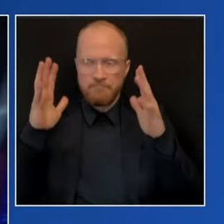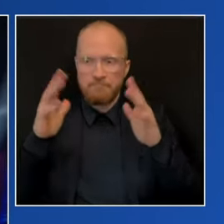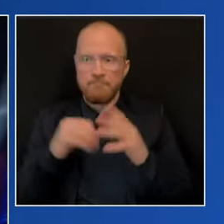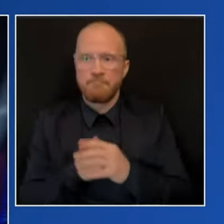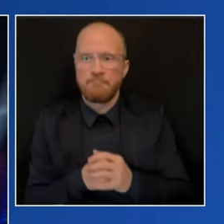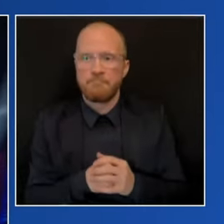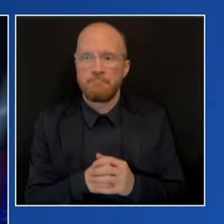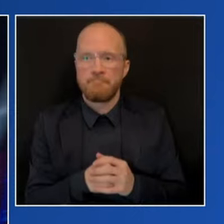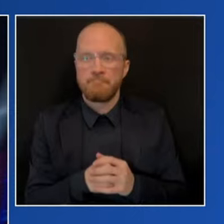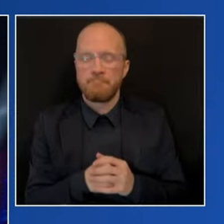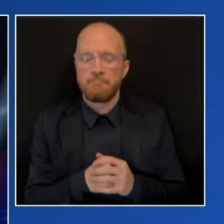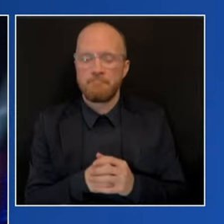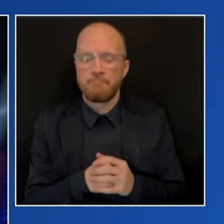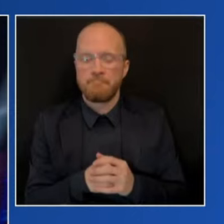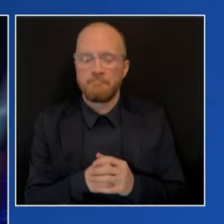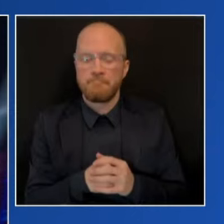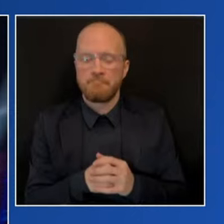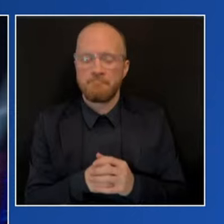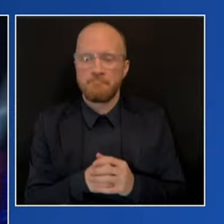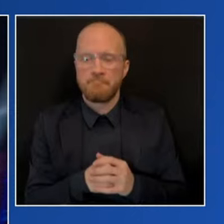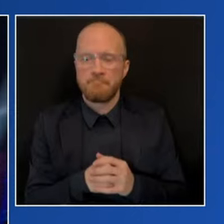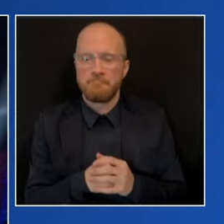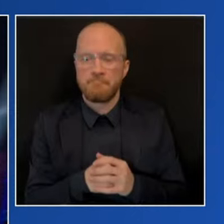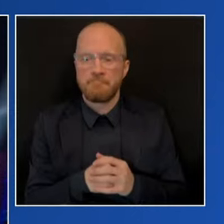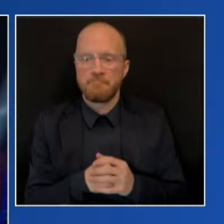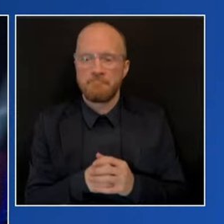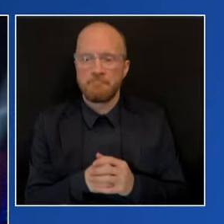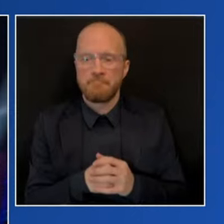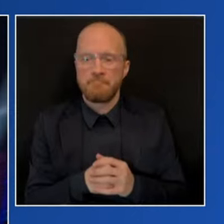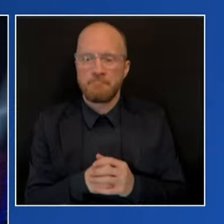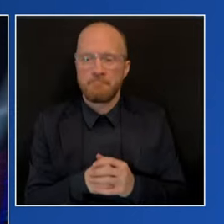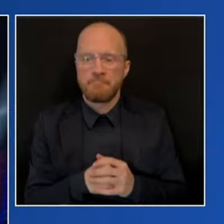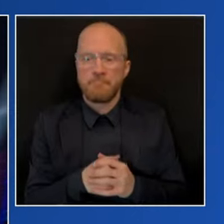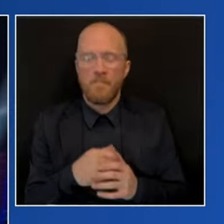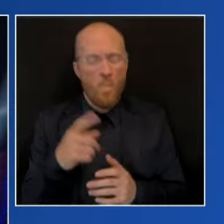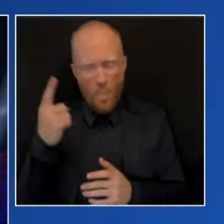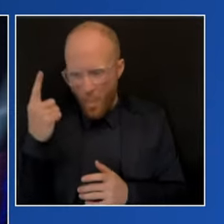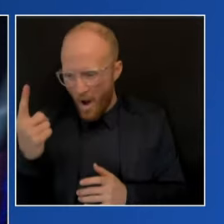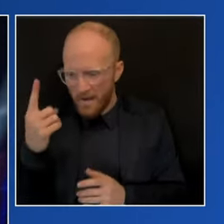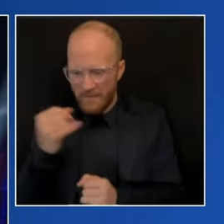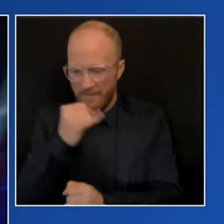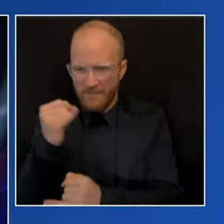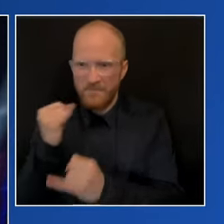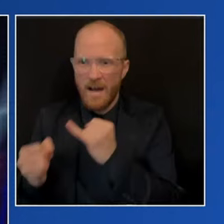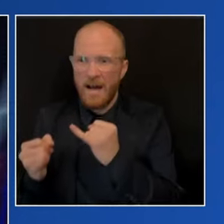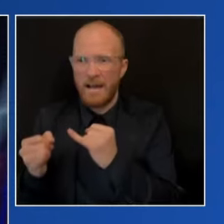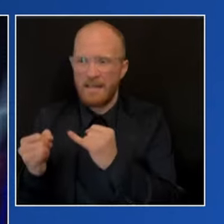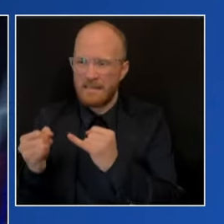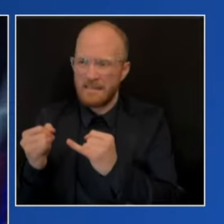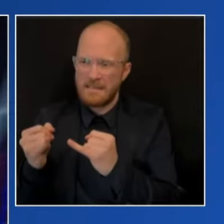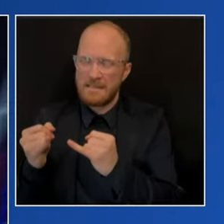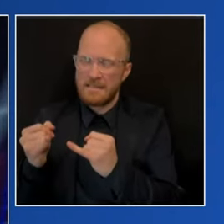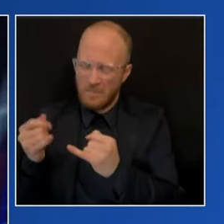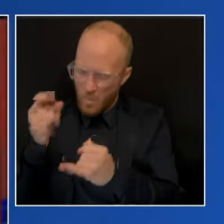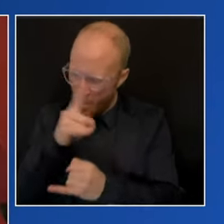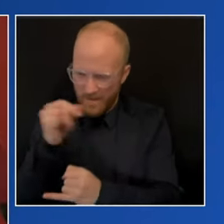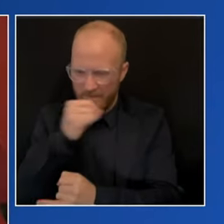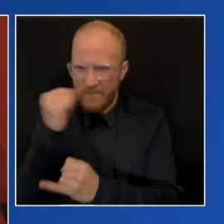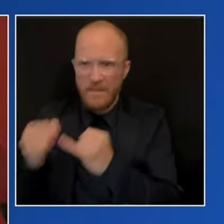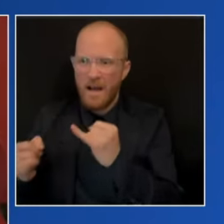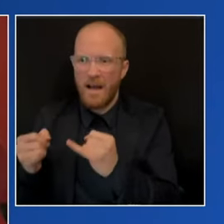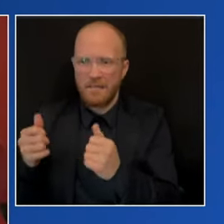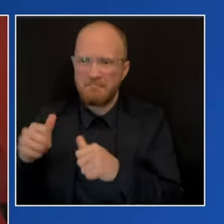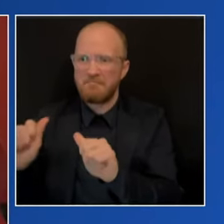so knowing how his mind works now, he had one act left, one desperate act available to him,